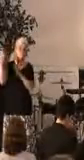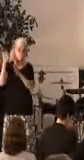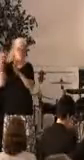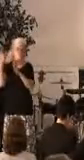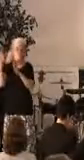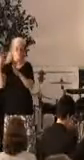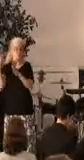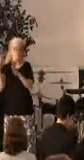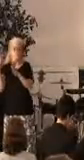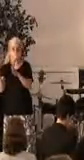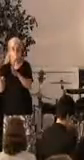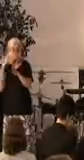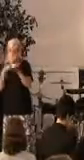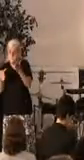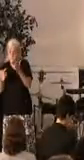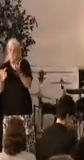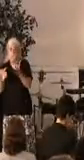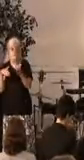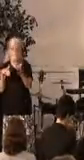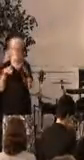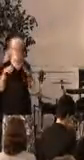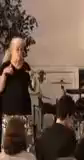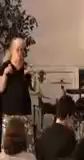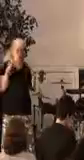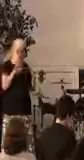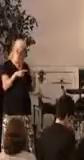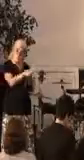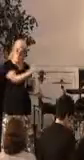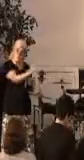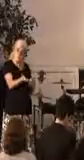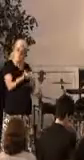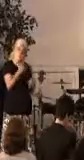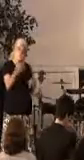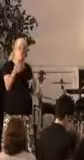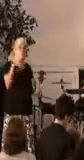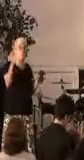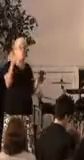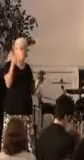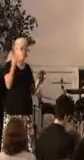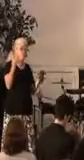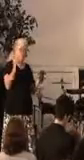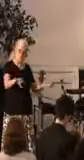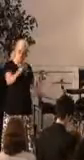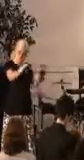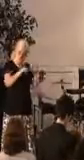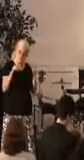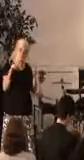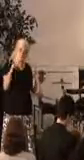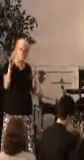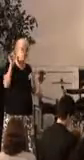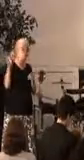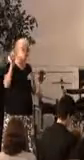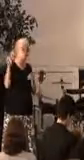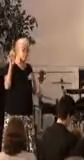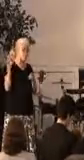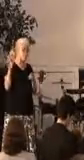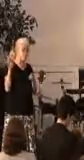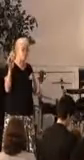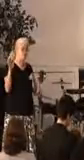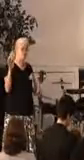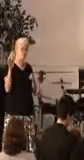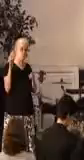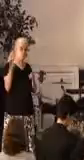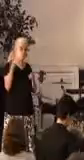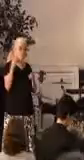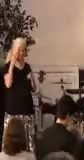lost. There are some of these young people here. I've seen it in you. You have the gift of evangelism. You have it.